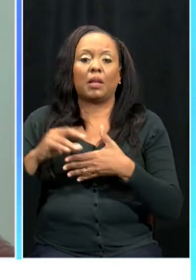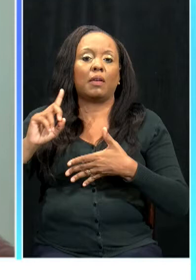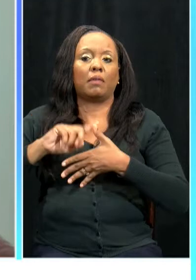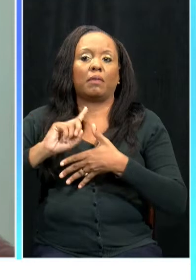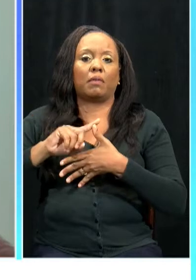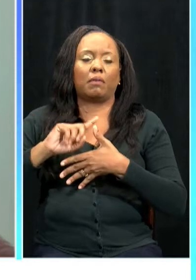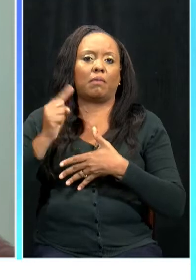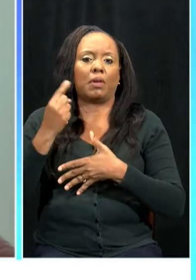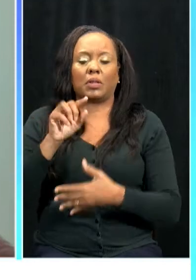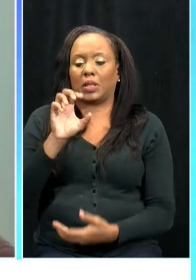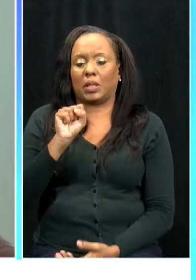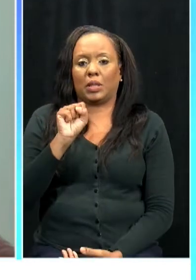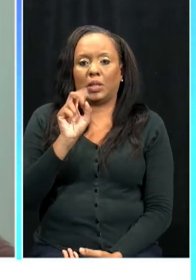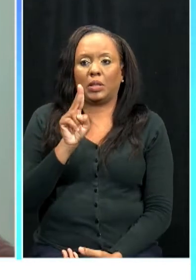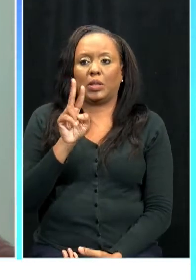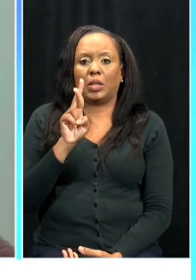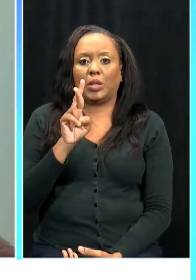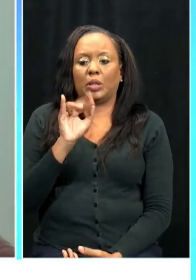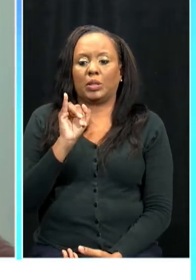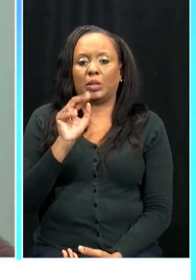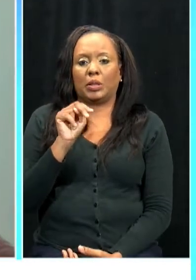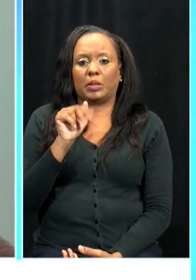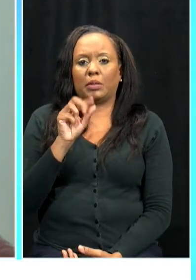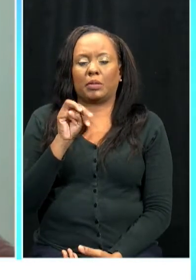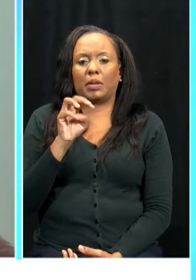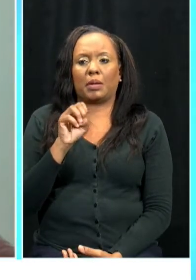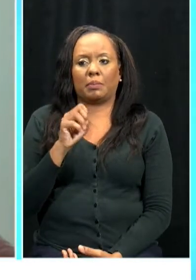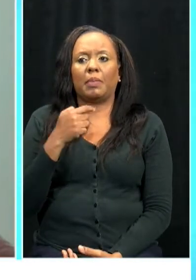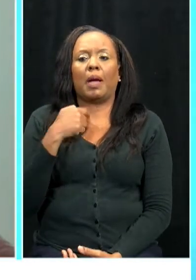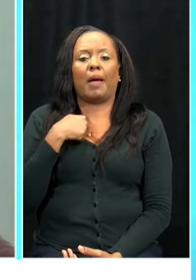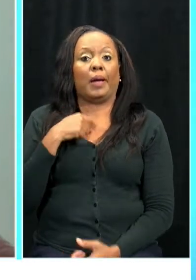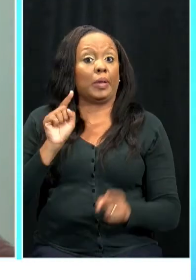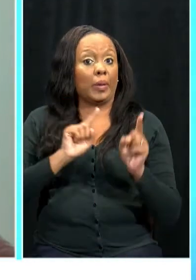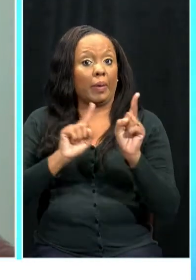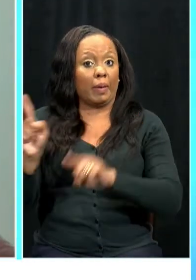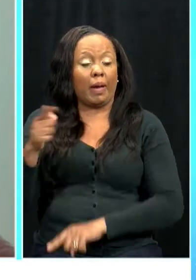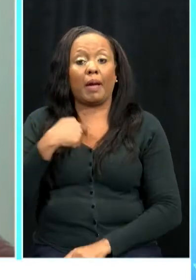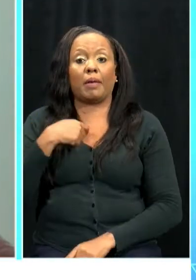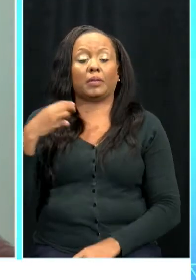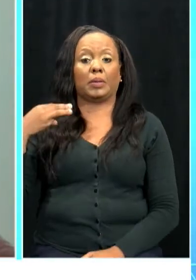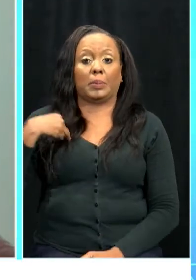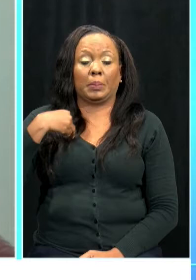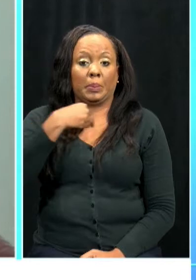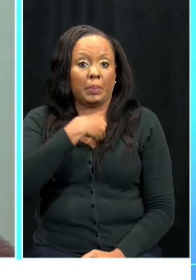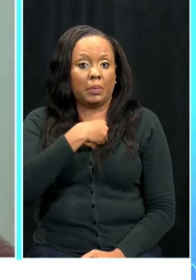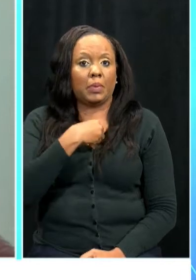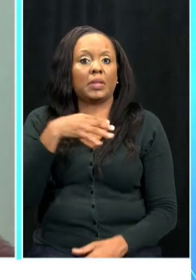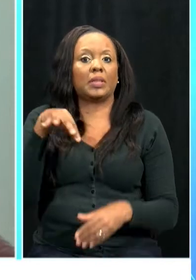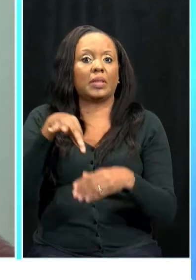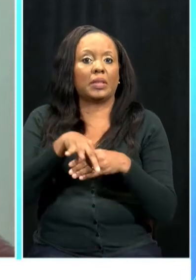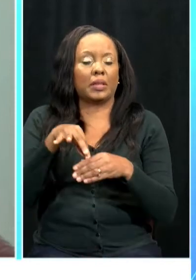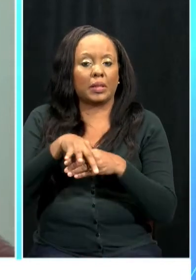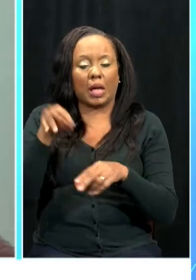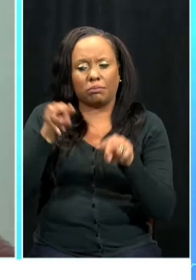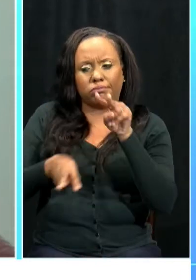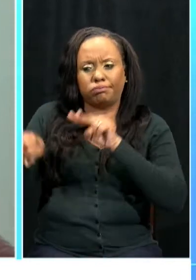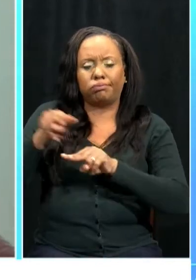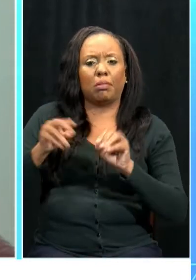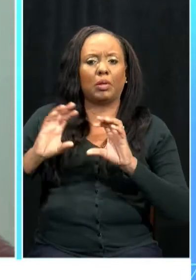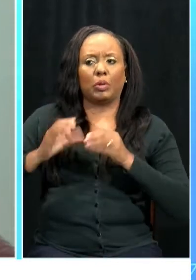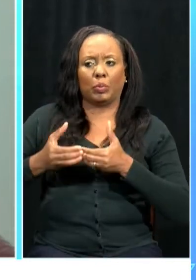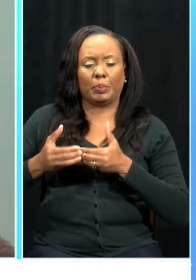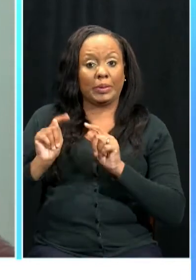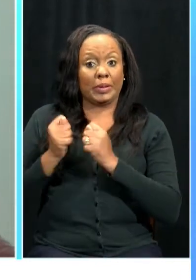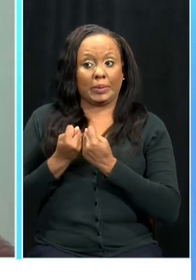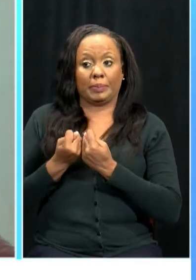which incidentally I observed. I was a member of the CARICOM electoral observer mission